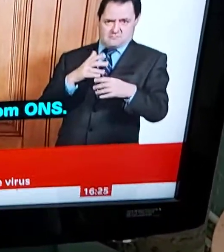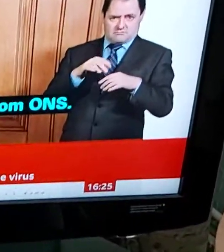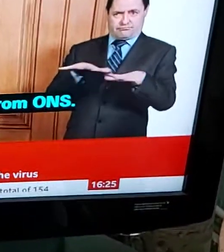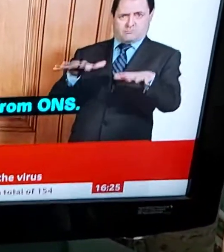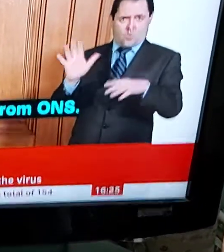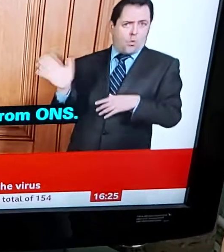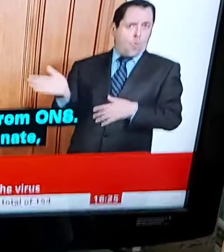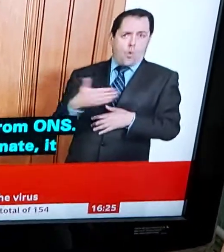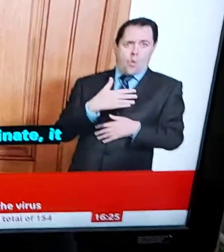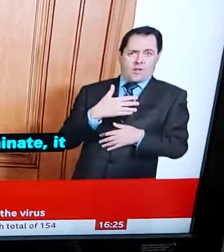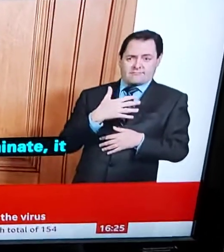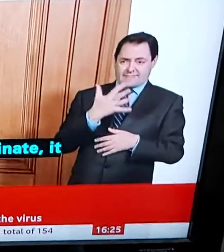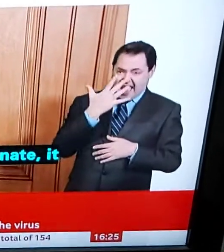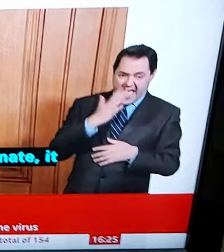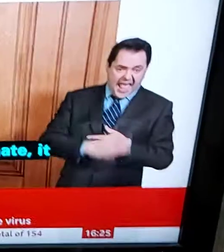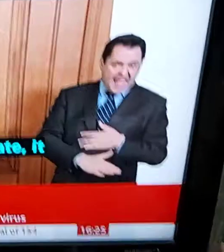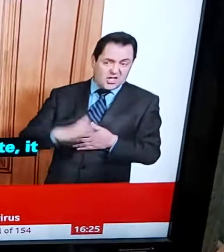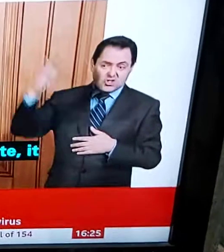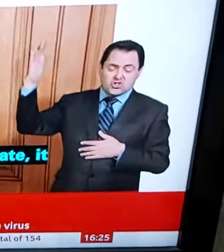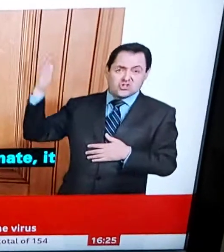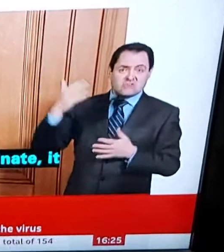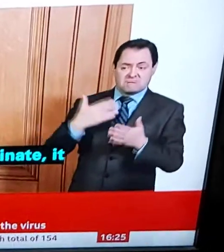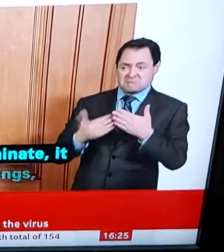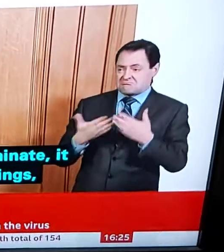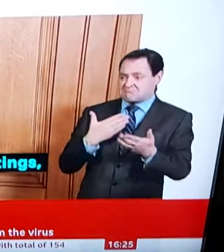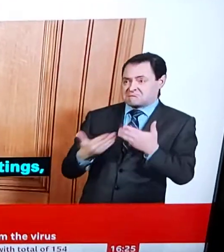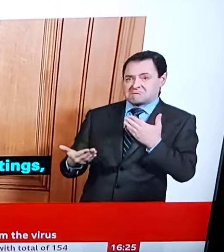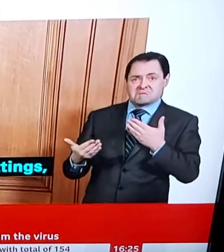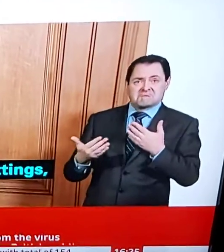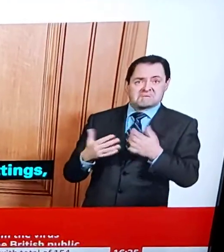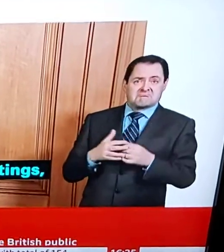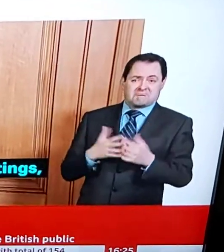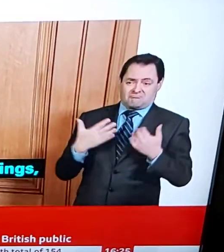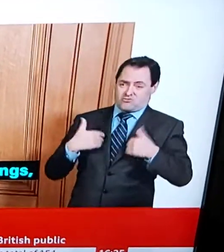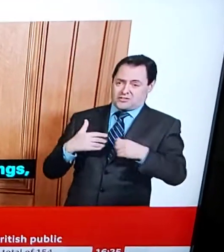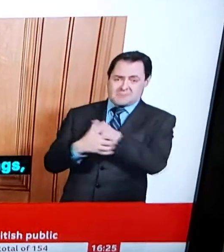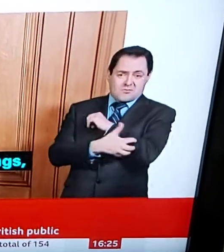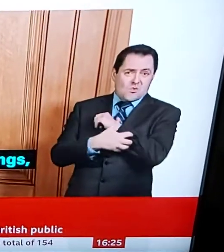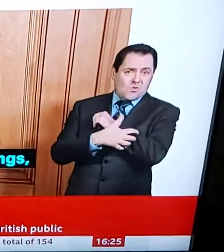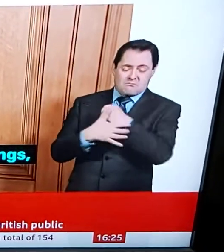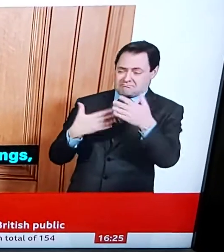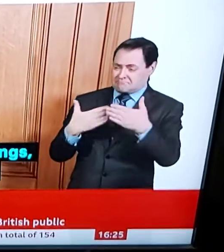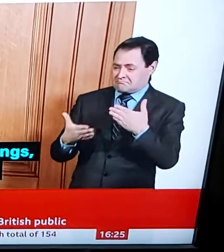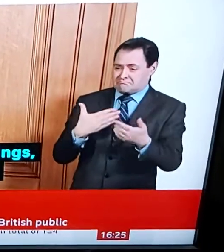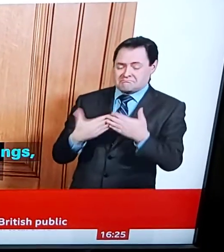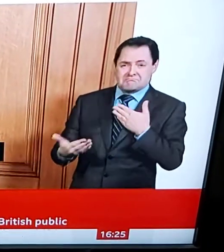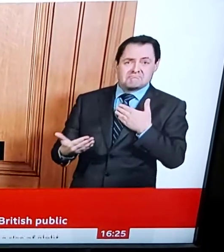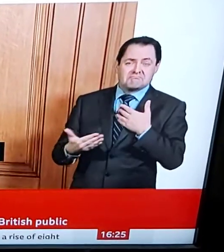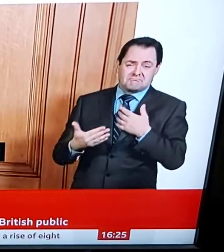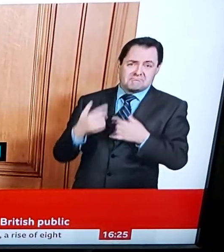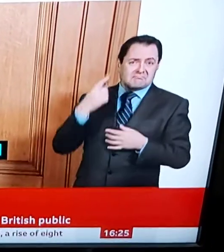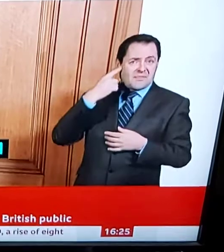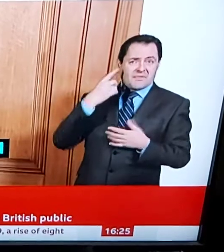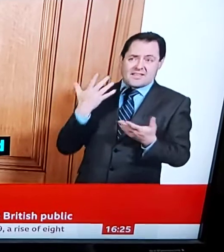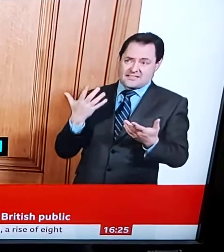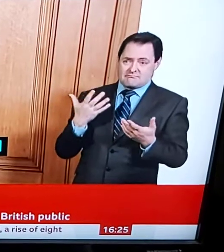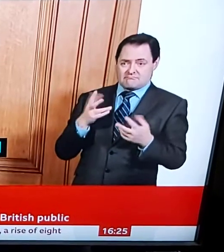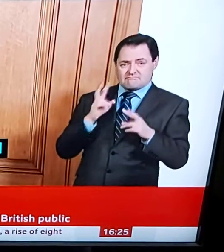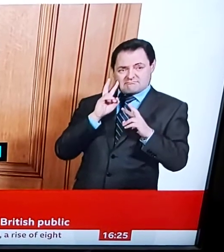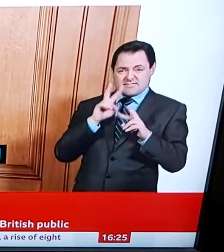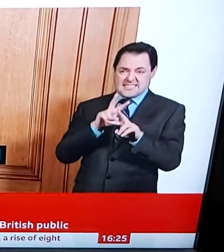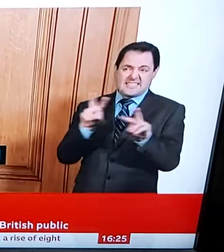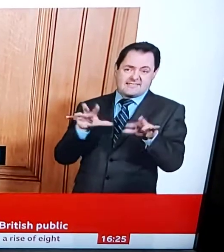unfortunately, of all ages, and therefore, as I've said, I do think sadly that we will continue to see